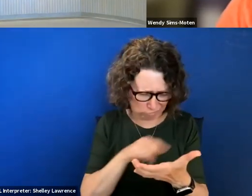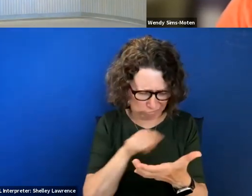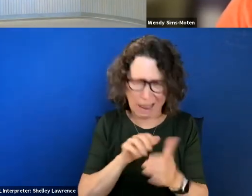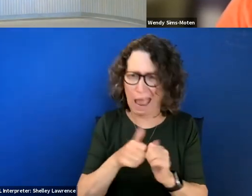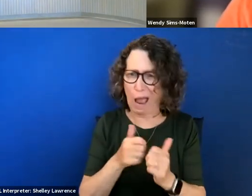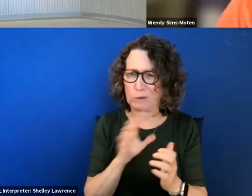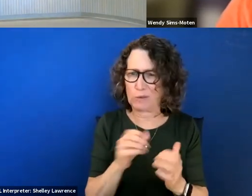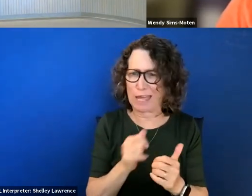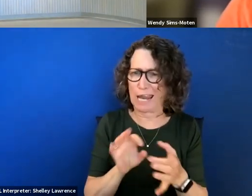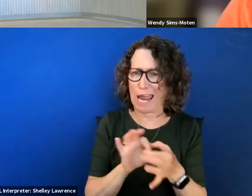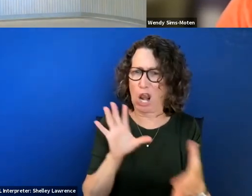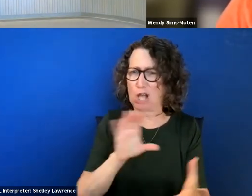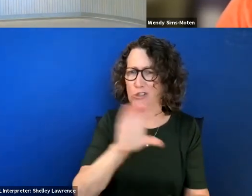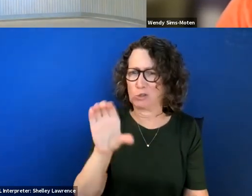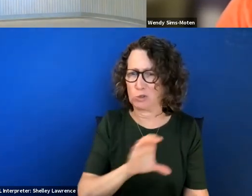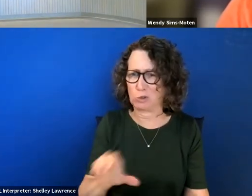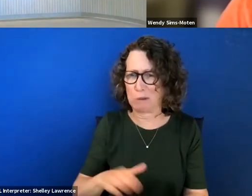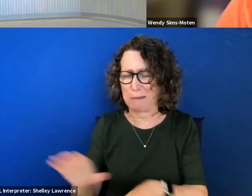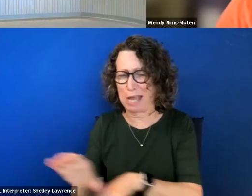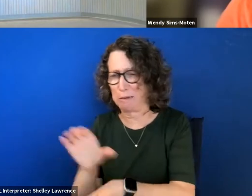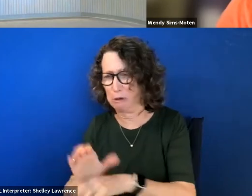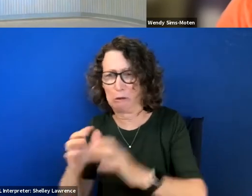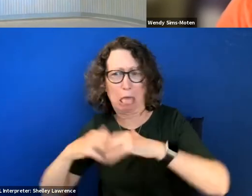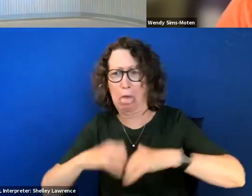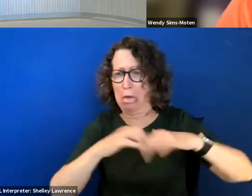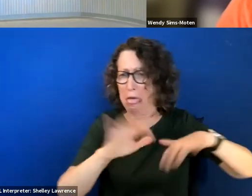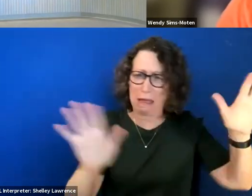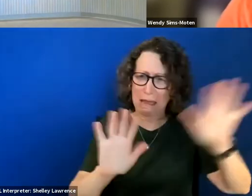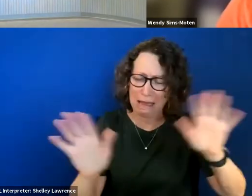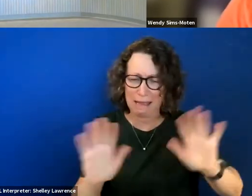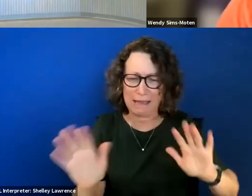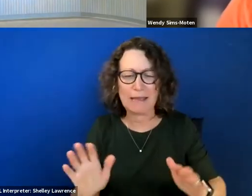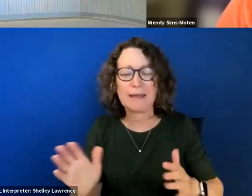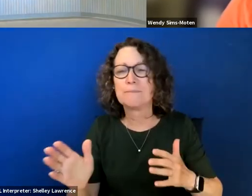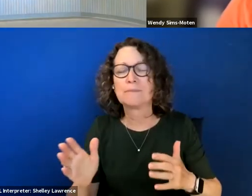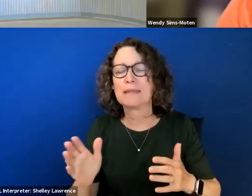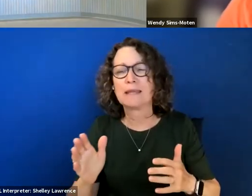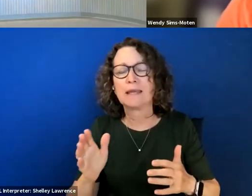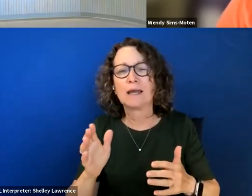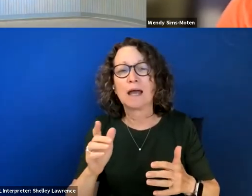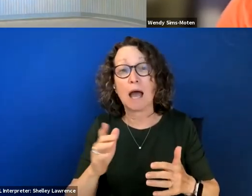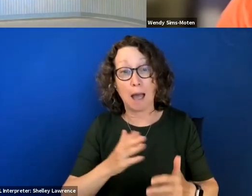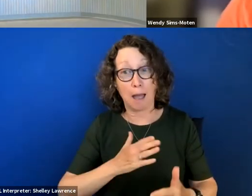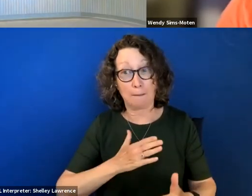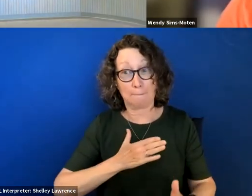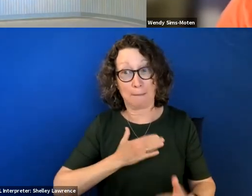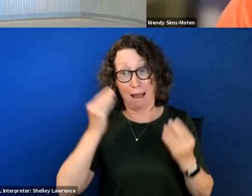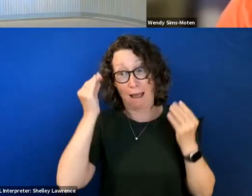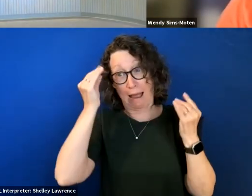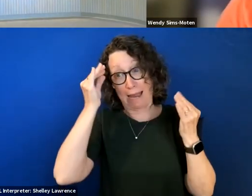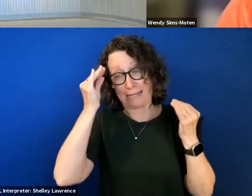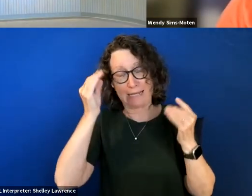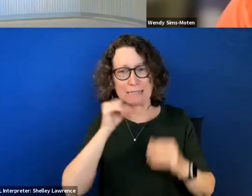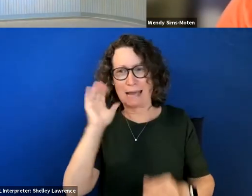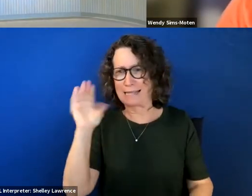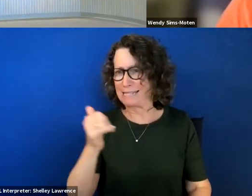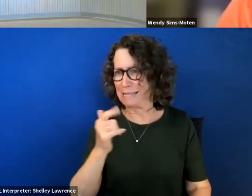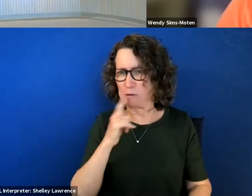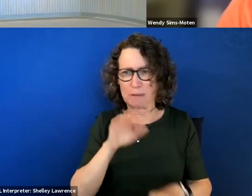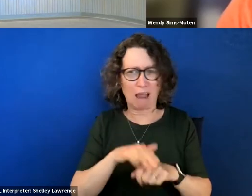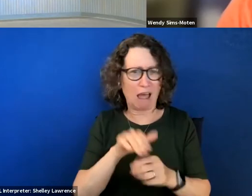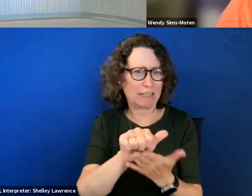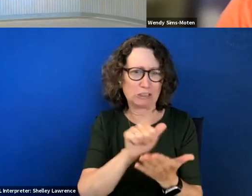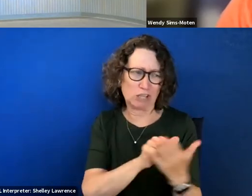myself, and I lost the Zoom meeting on my computer. That's okay. What was on my mind and doesn't seem to ever be on